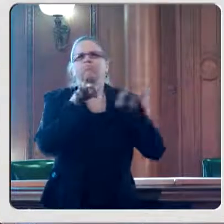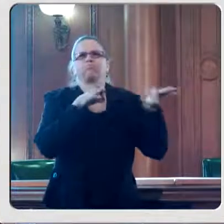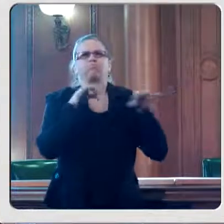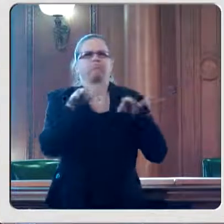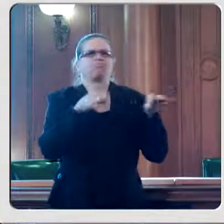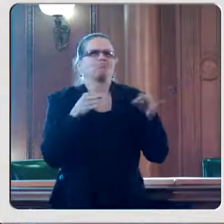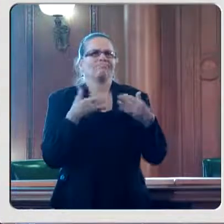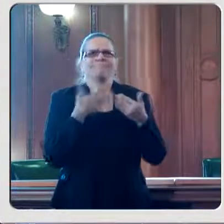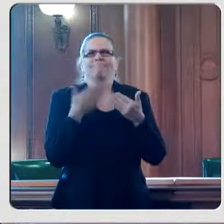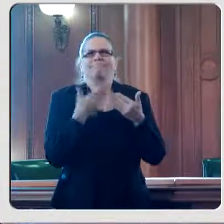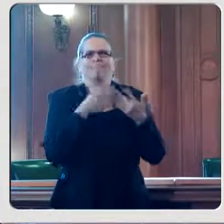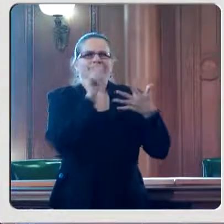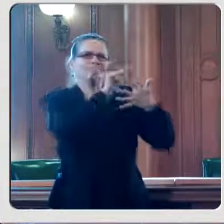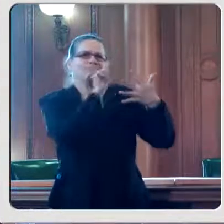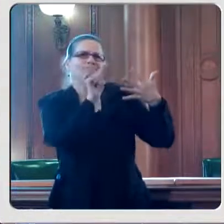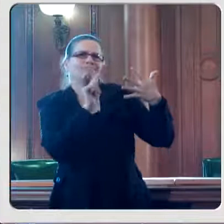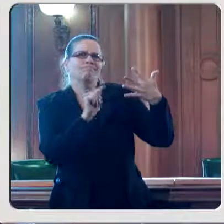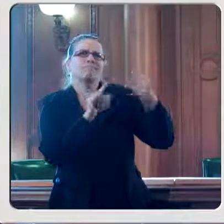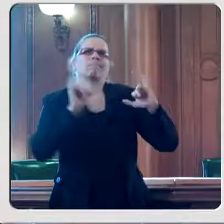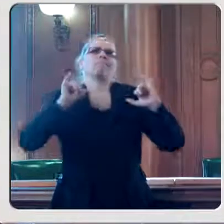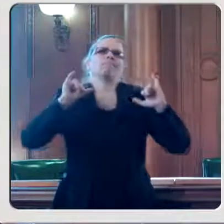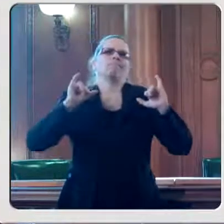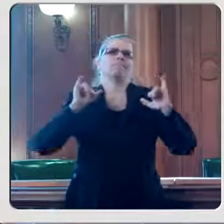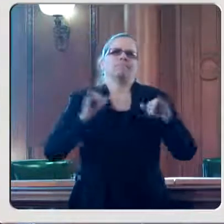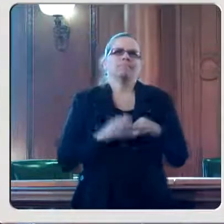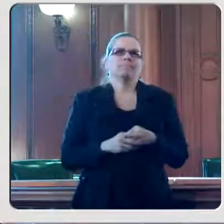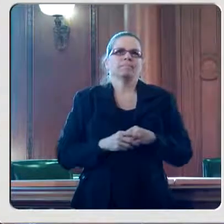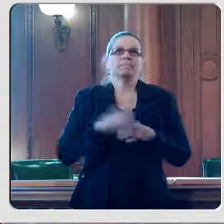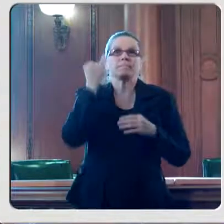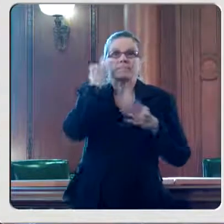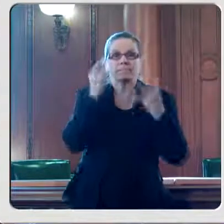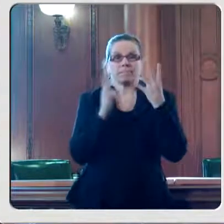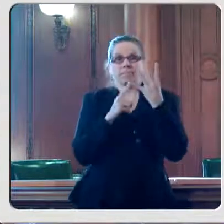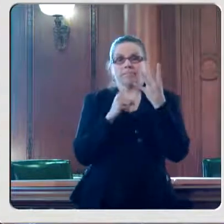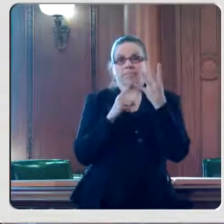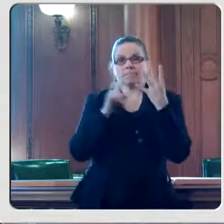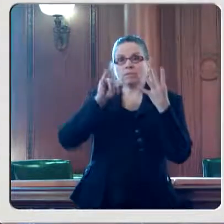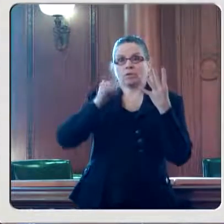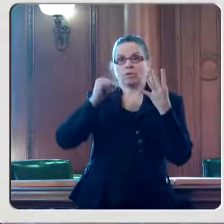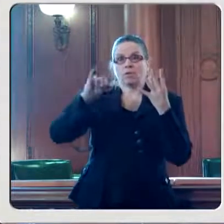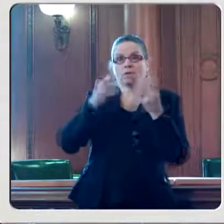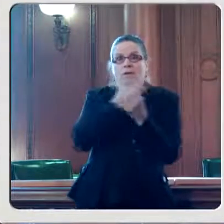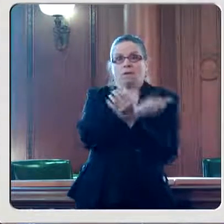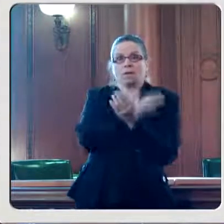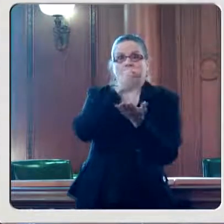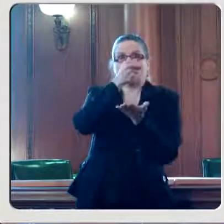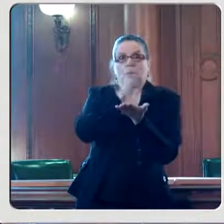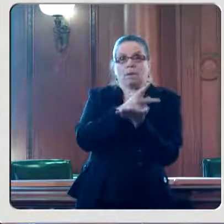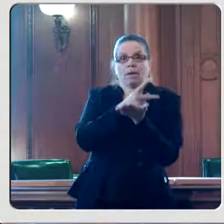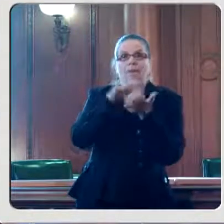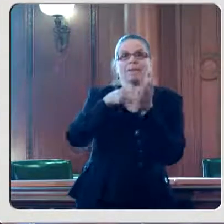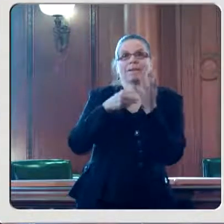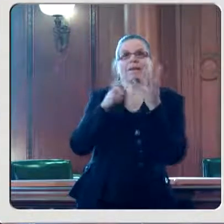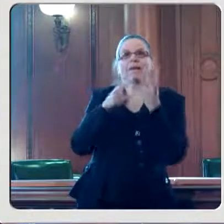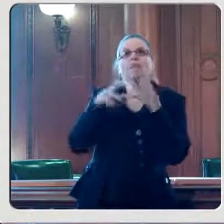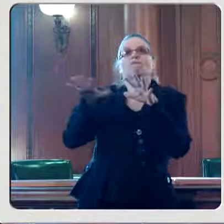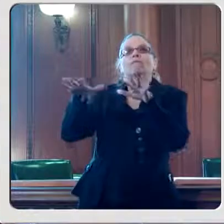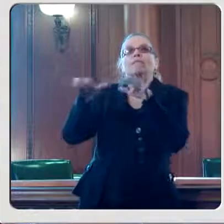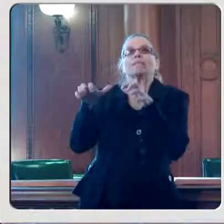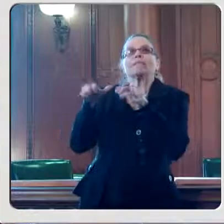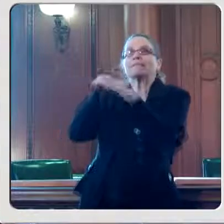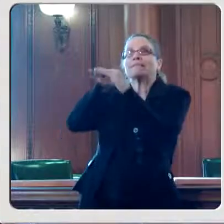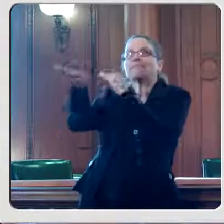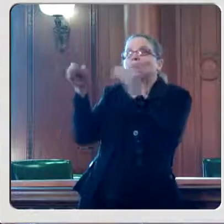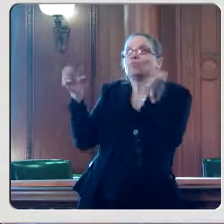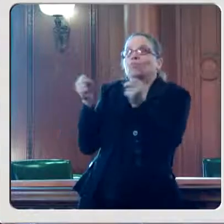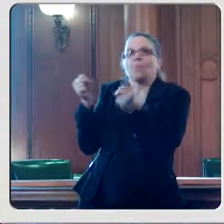continued new vaccines or current vaccines, is refrigeration. So with Pat Sullivan, we always make sure on a refrigeration